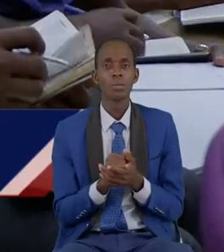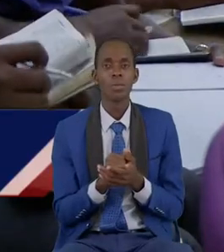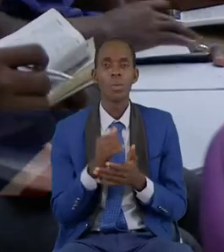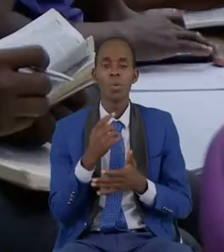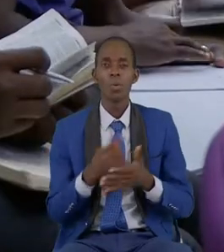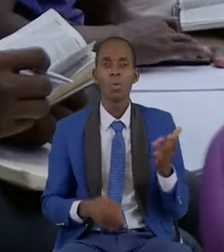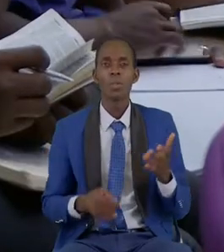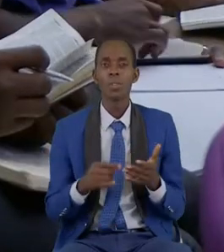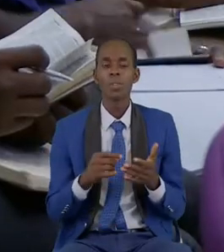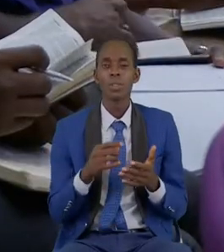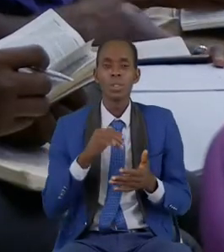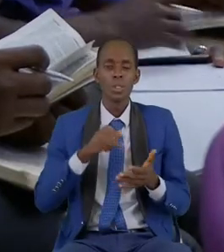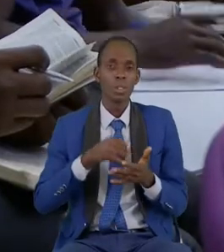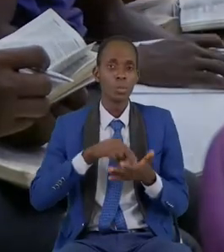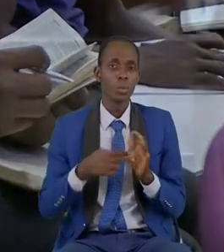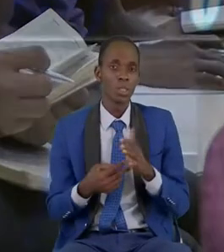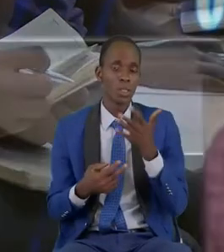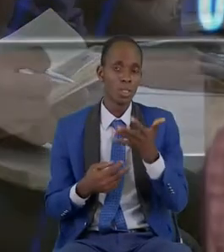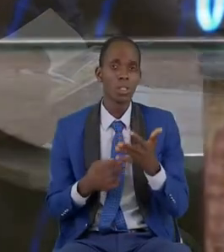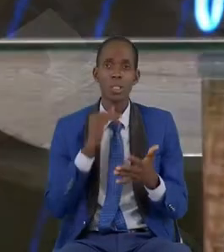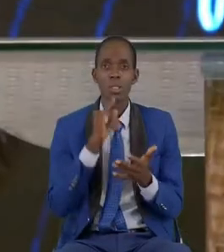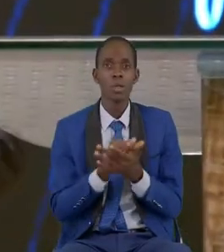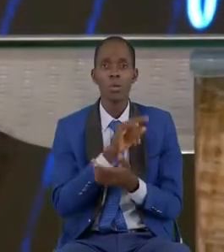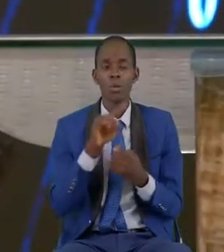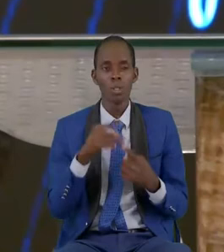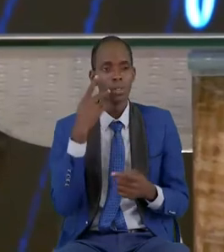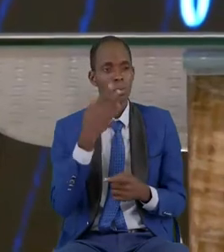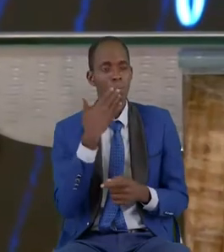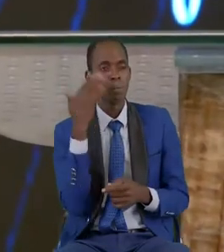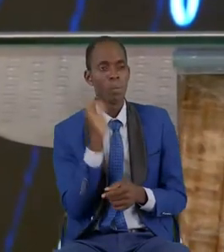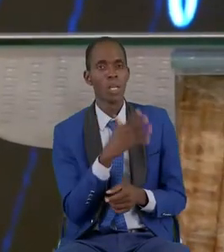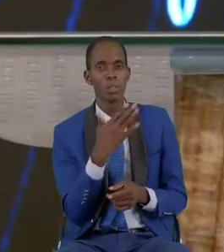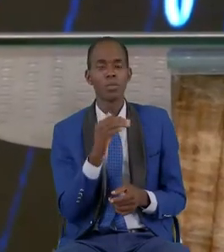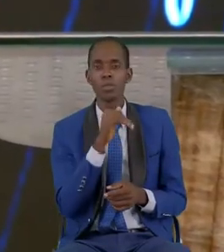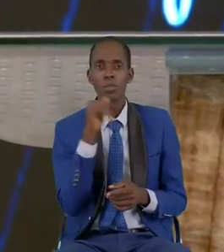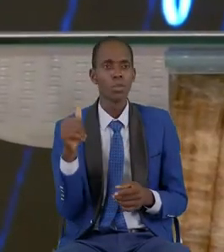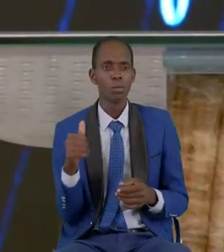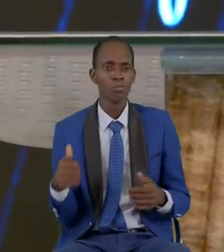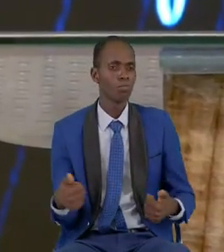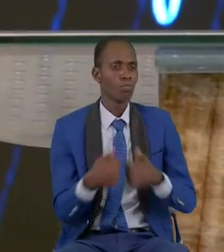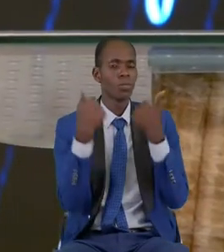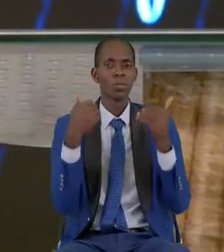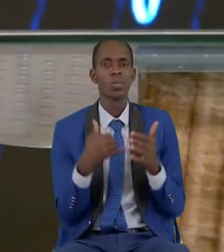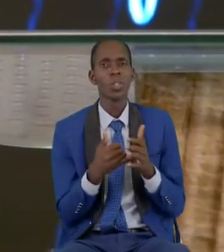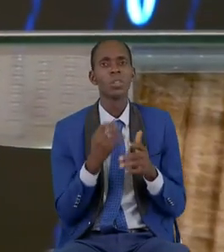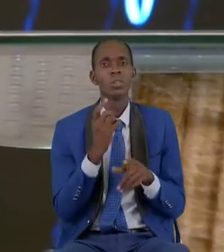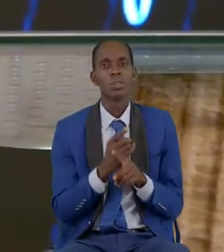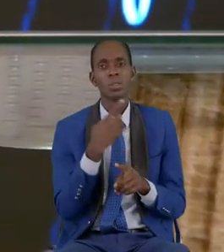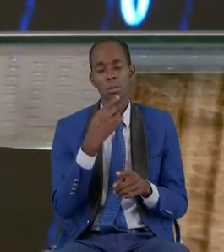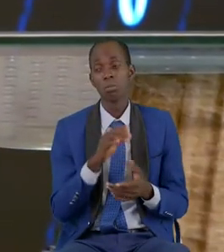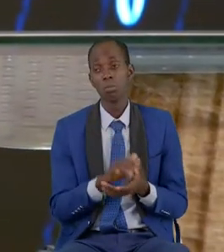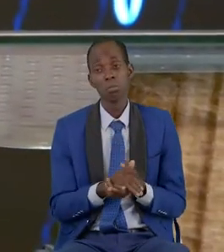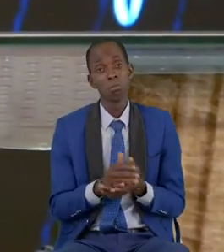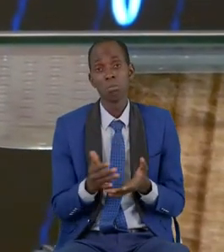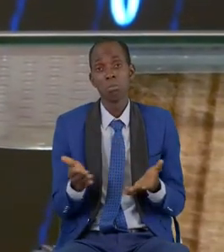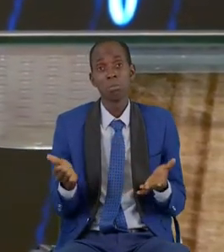that is, when you saw evil, they didn't confront evil. They were saying, that is